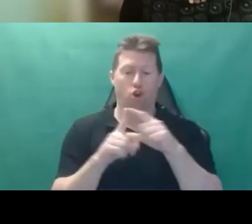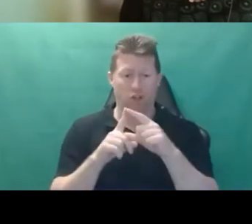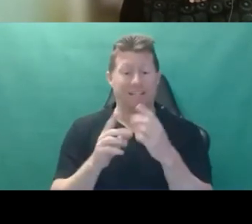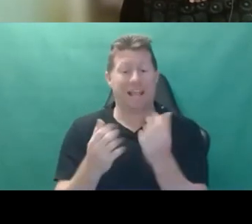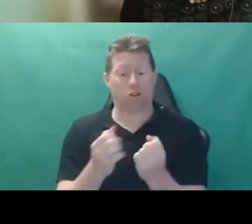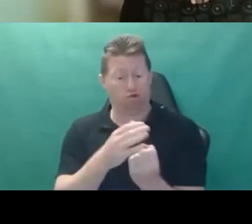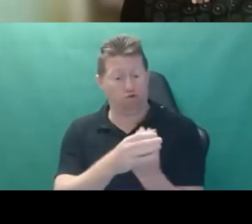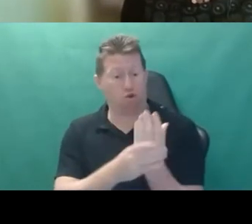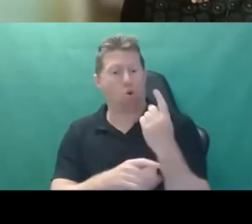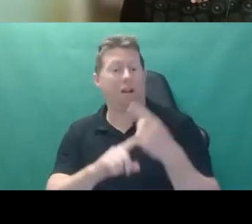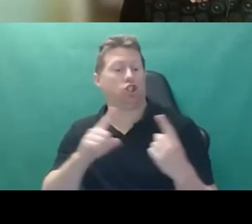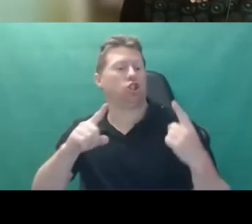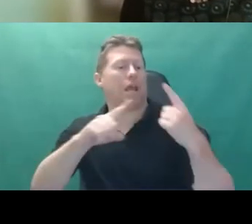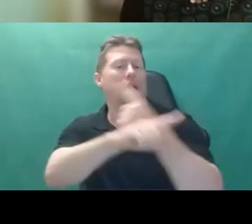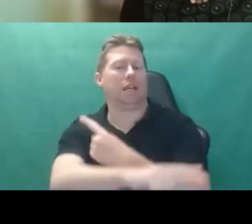since you, um,